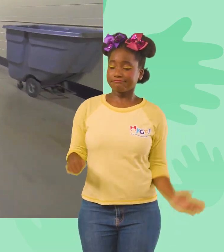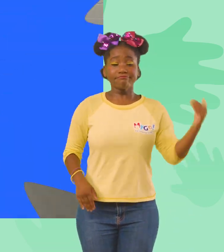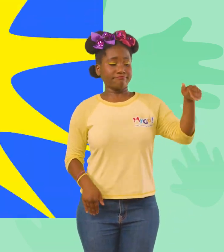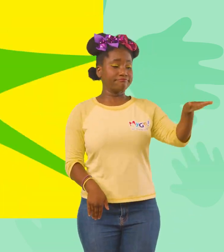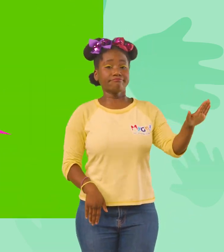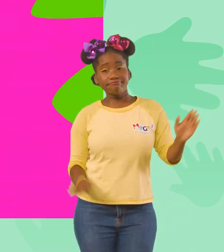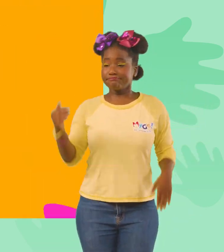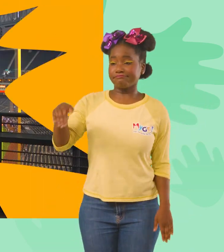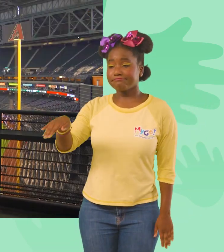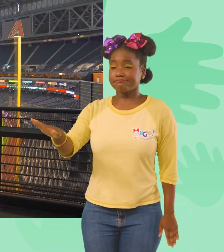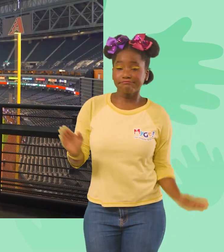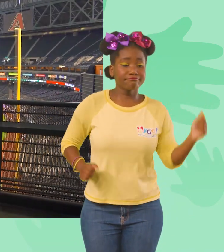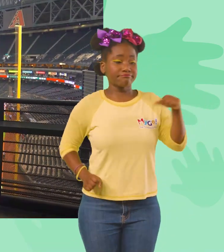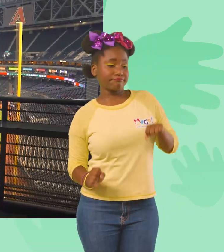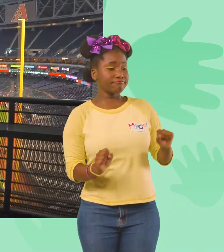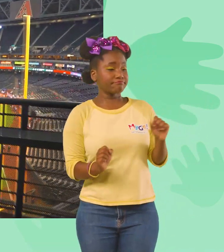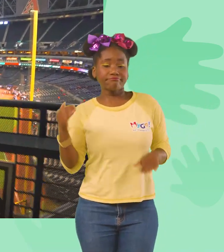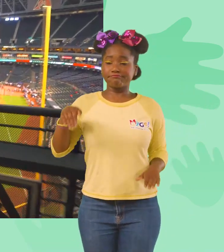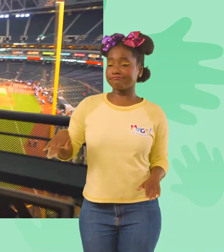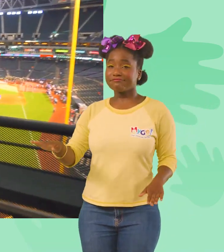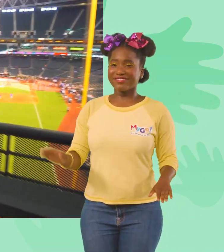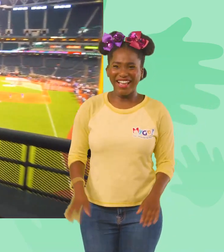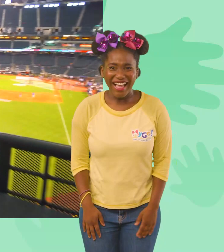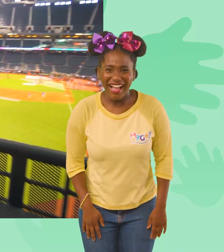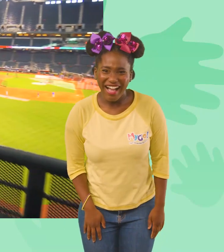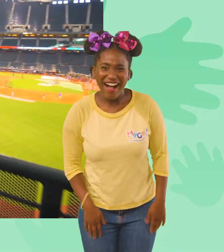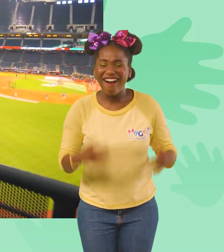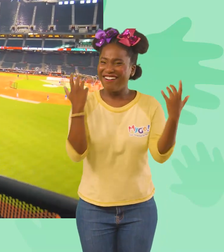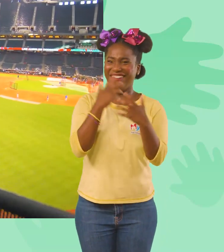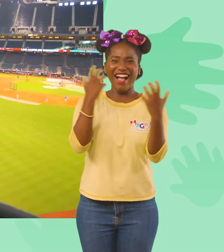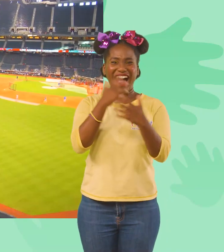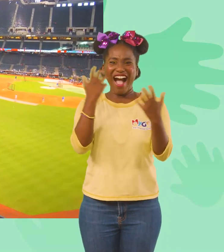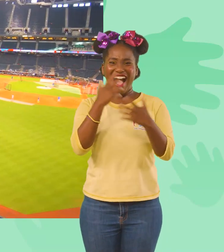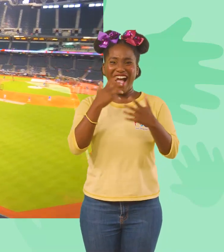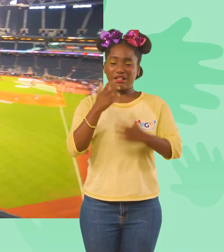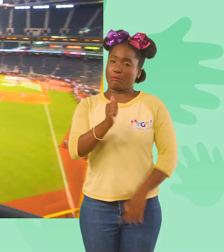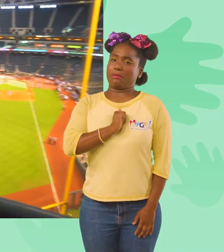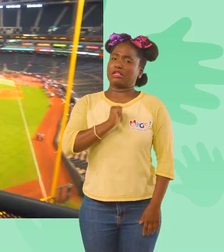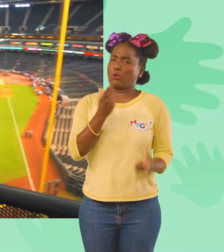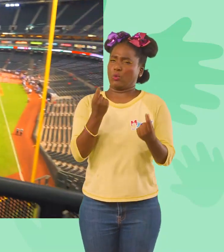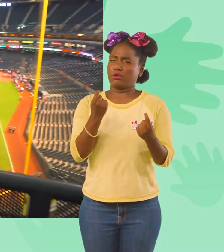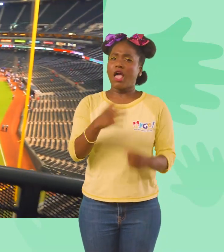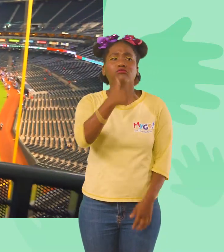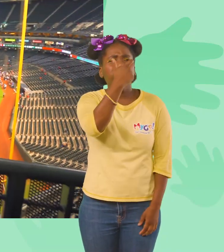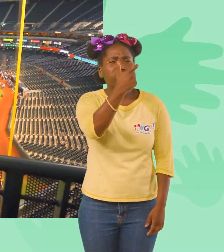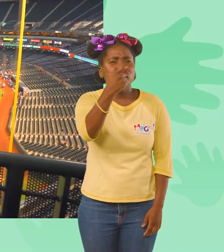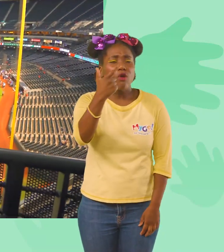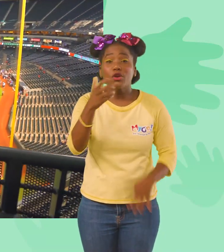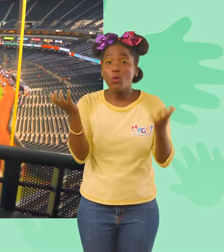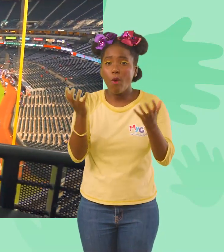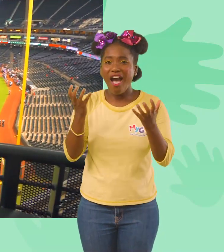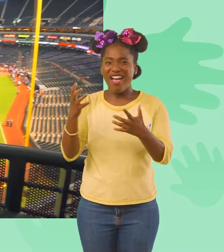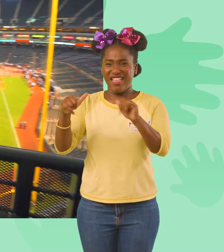I was was just watching the players warm up.